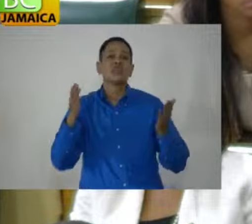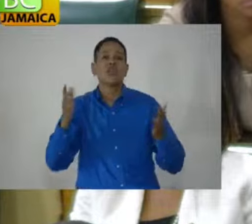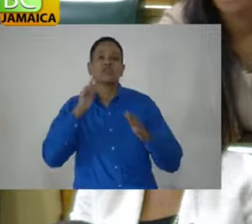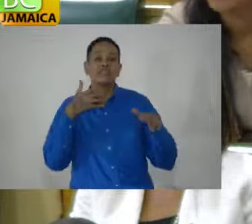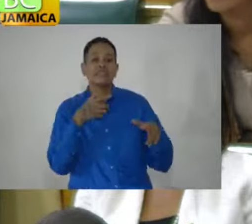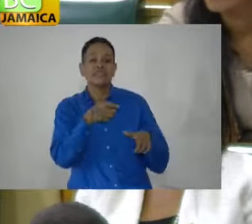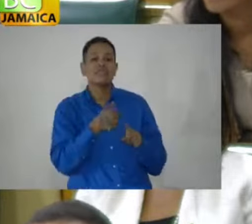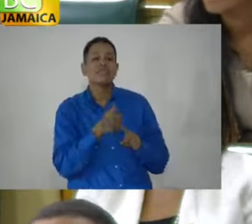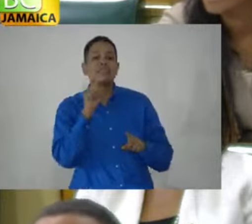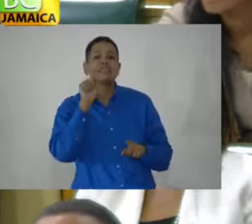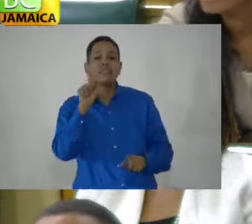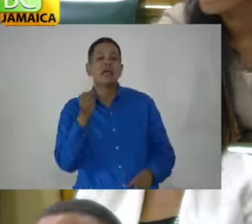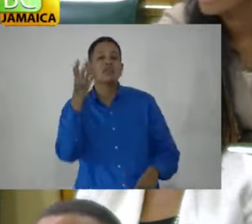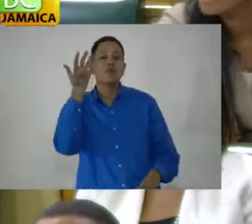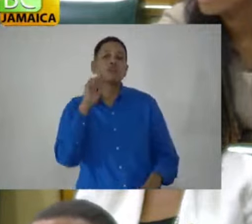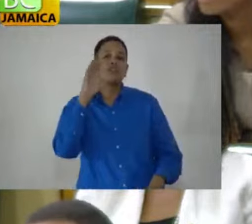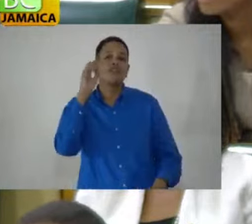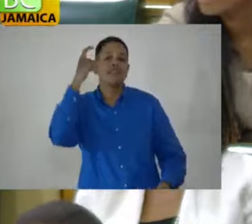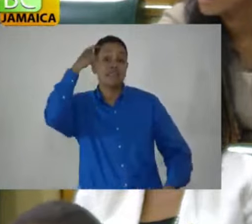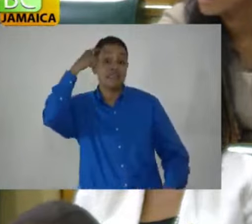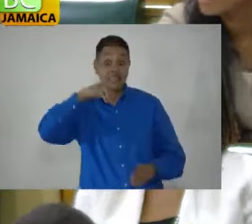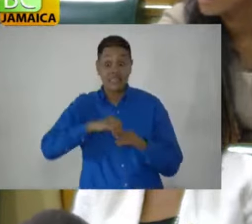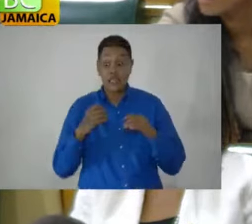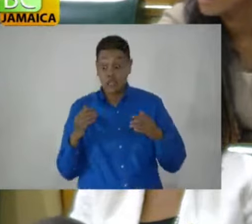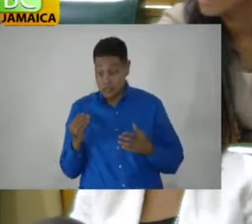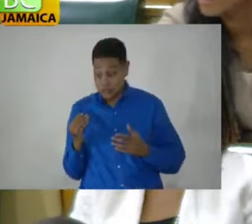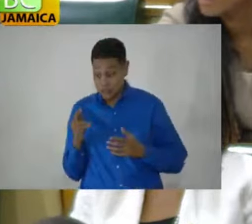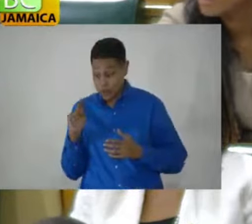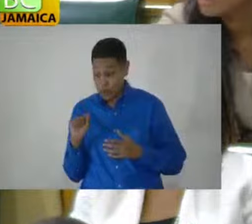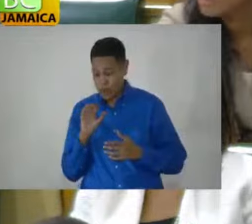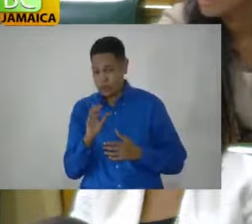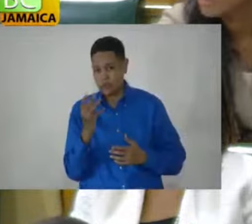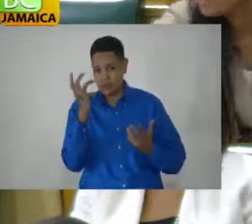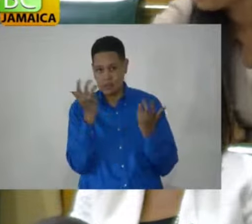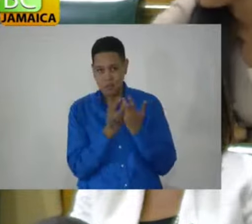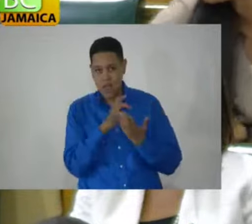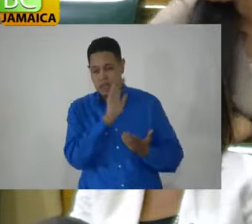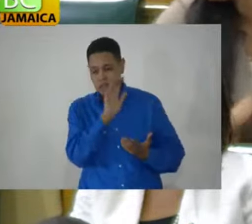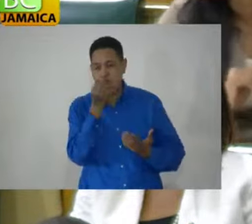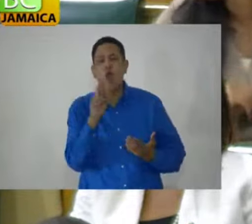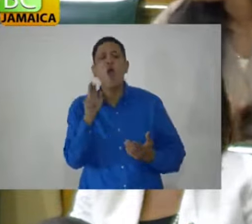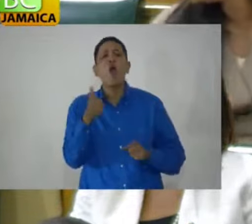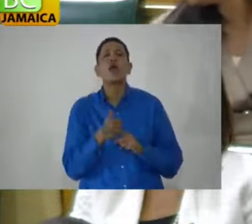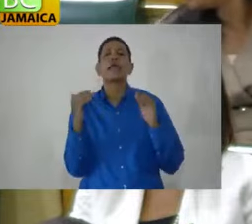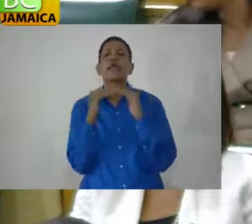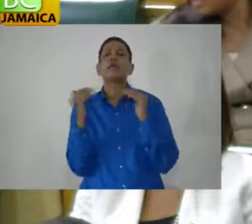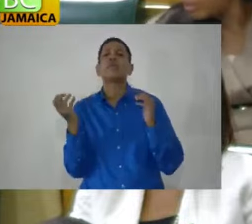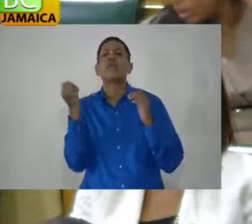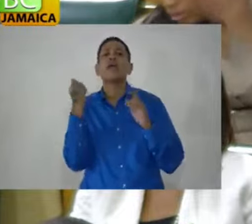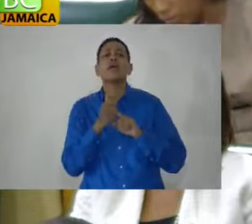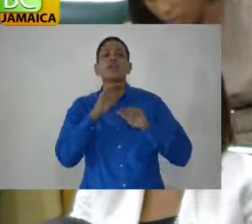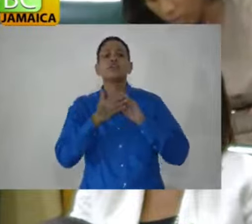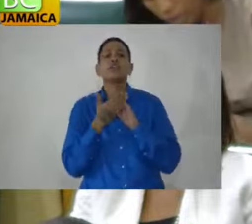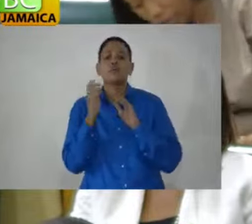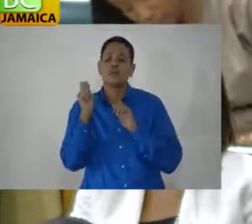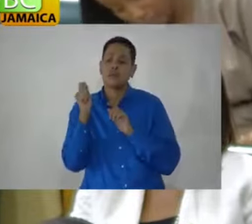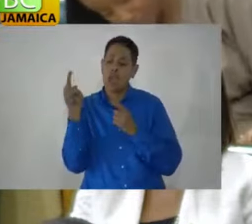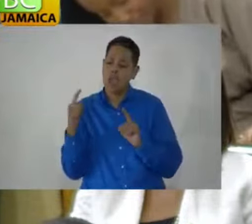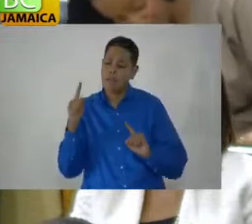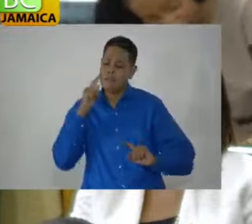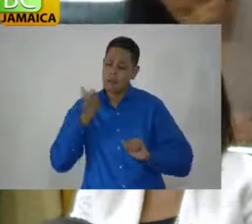Division a levy of 50 cents in the currency of the United States of America, or the equivalent in Jamaican currency,